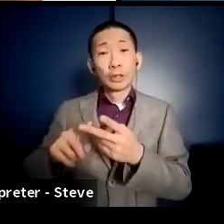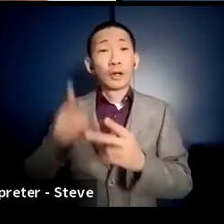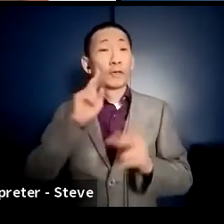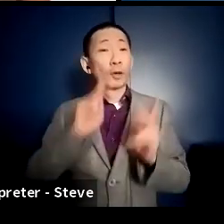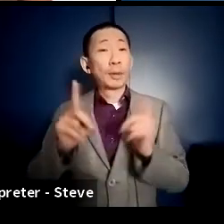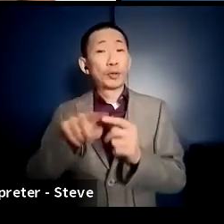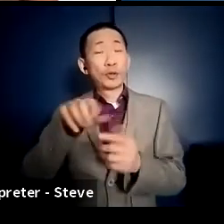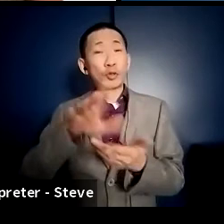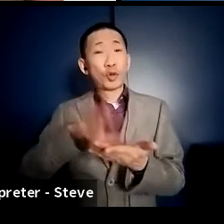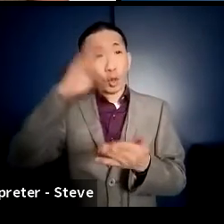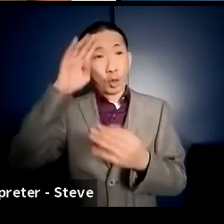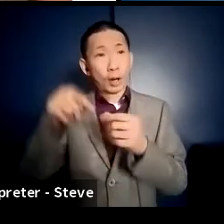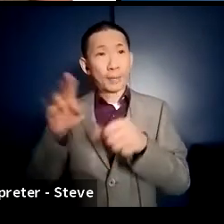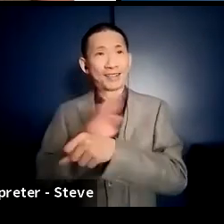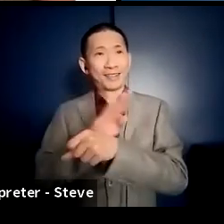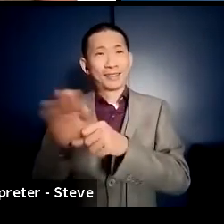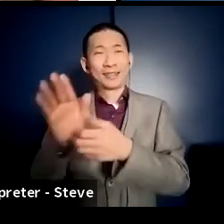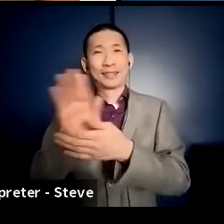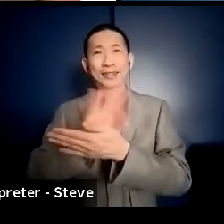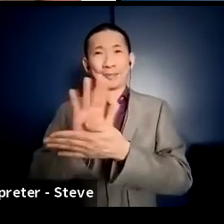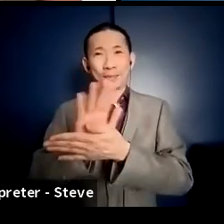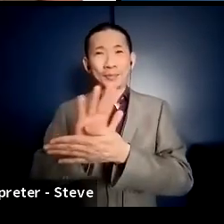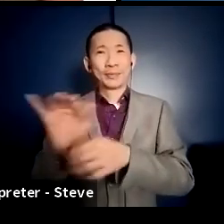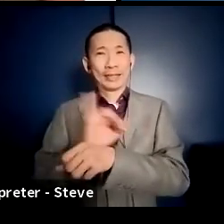the commercial industry. It can be